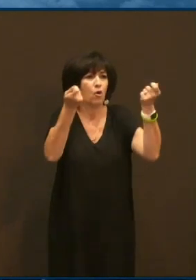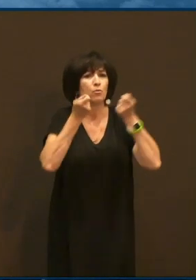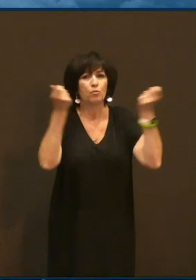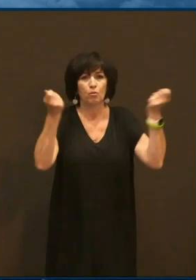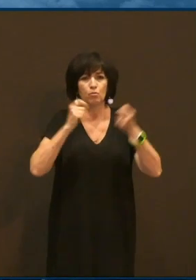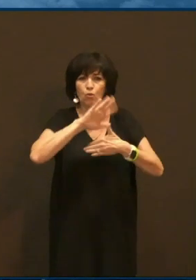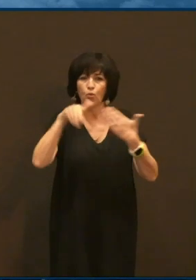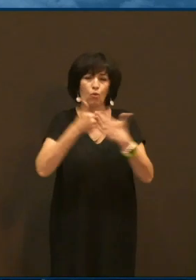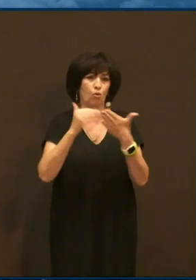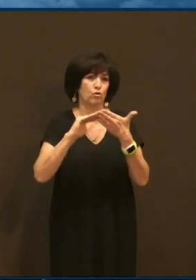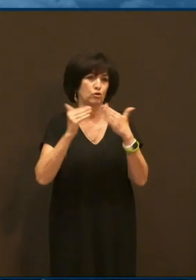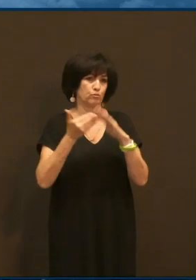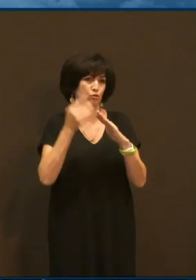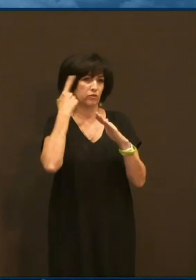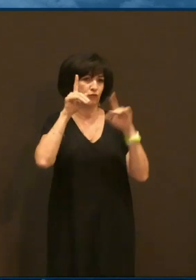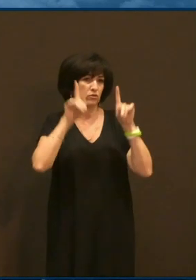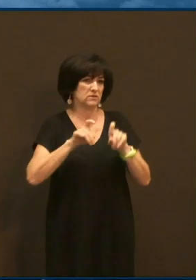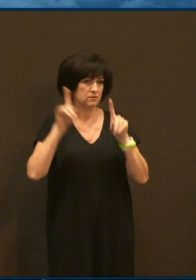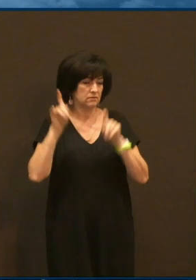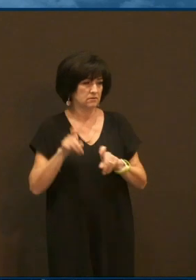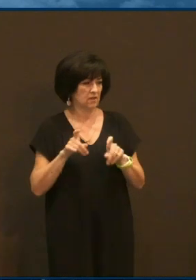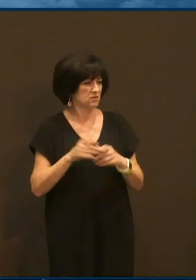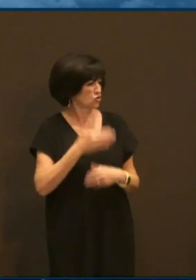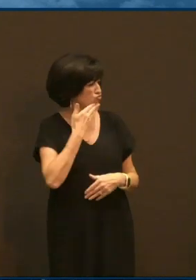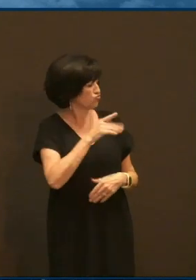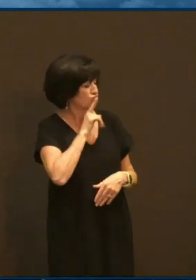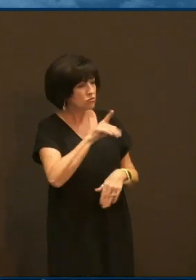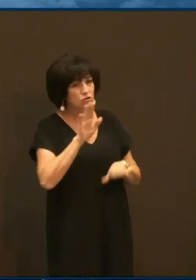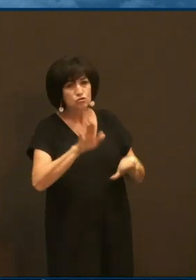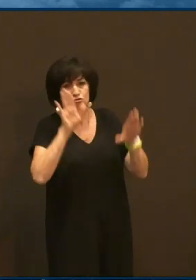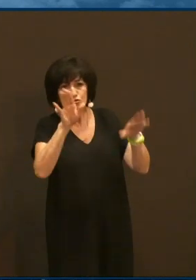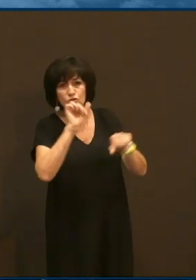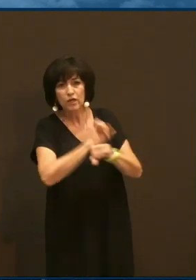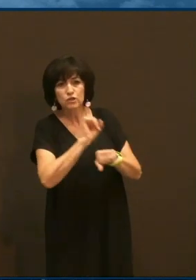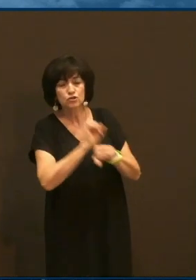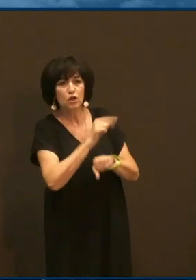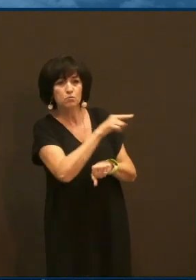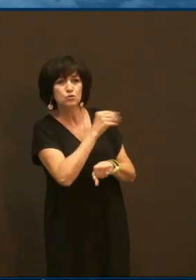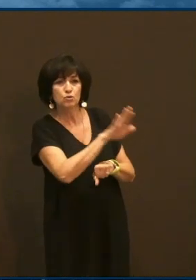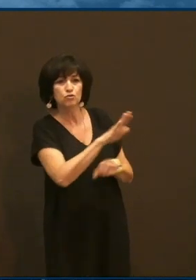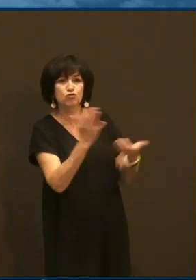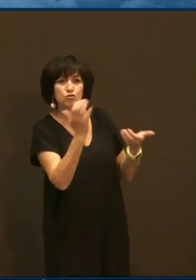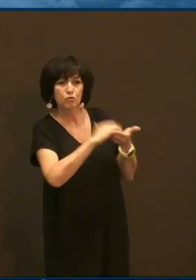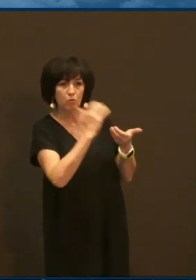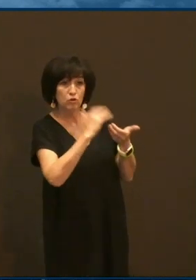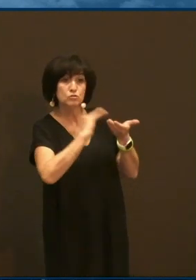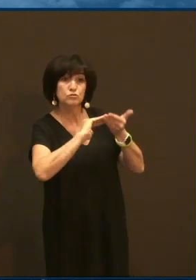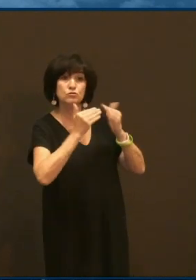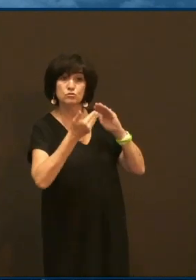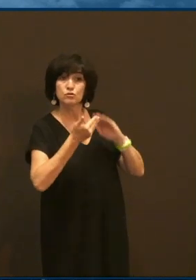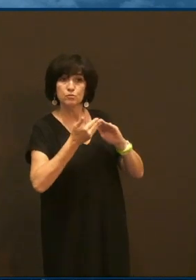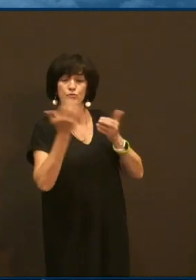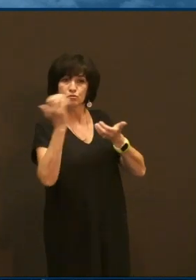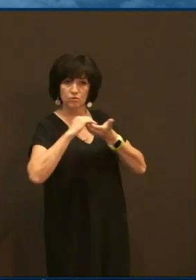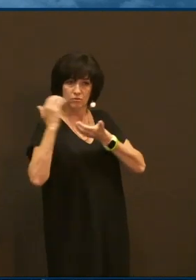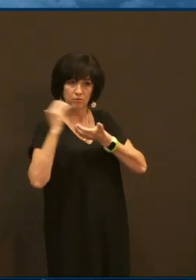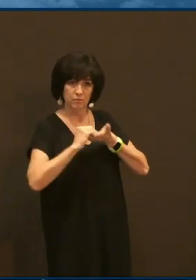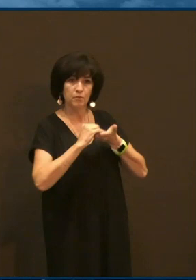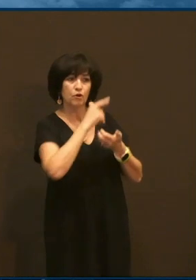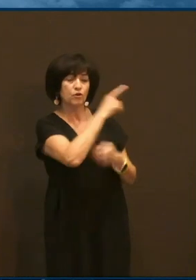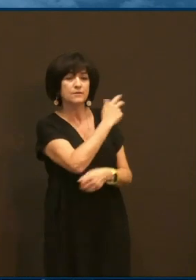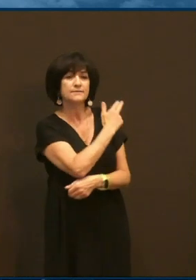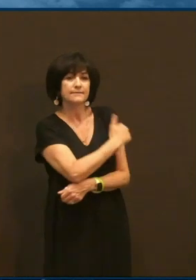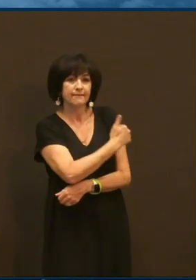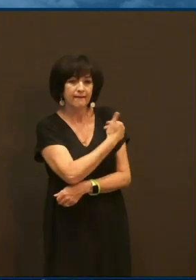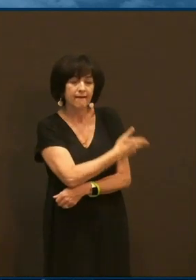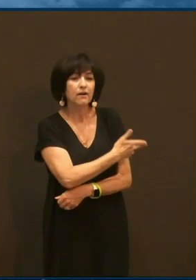job, AJ, you and your partners, more so now, the state and community partners than the hospitals, as was the